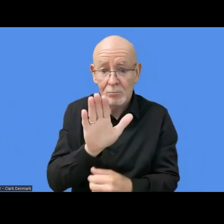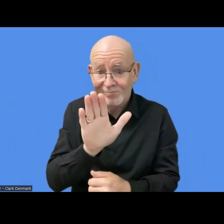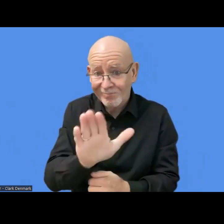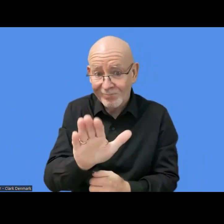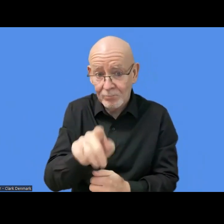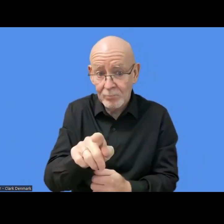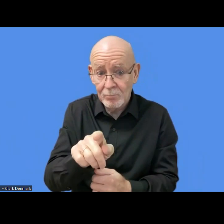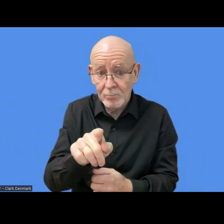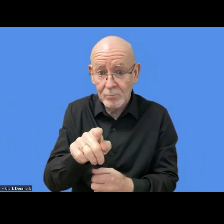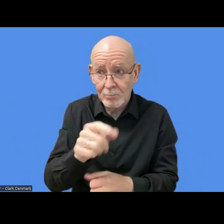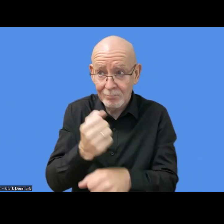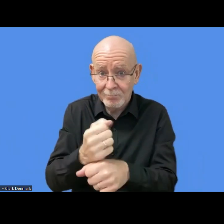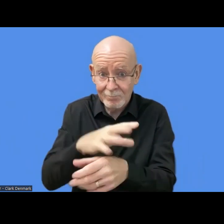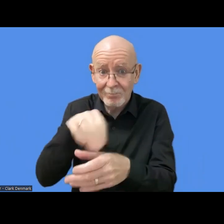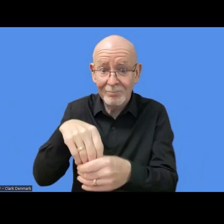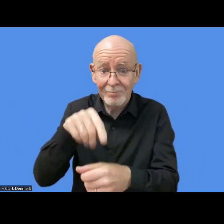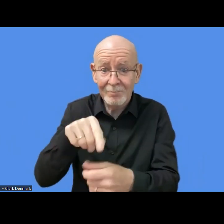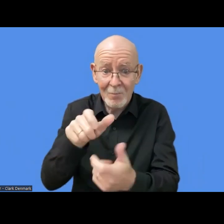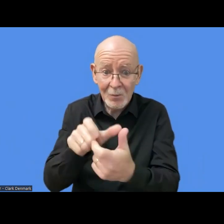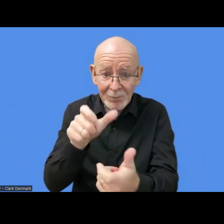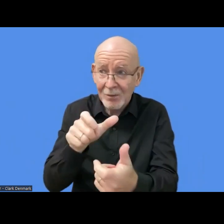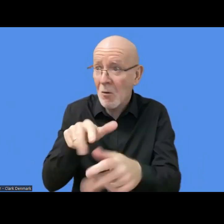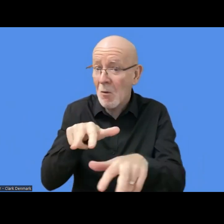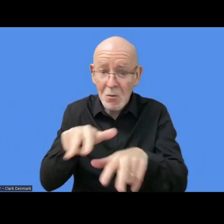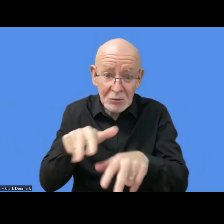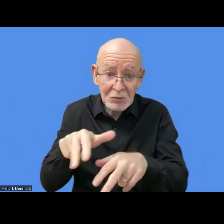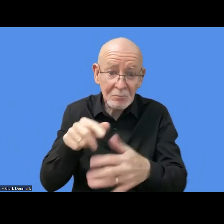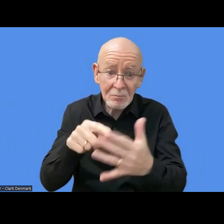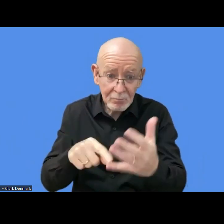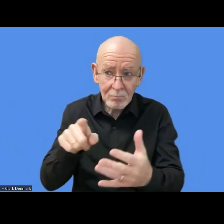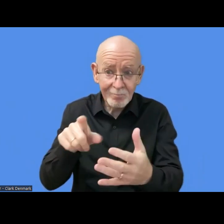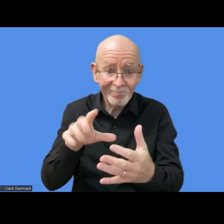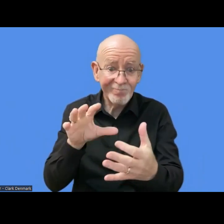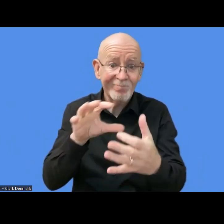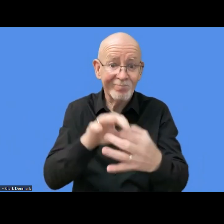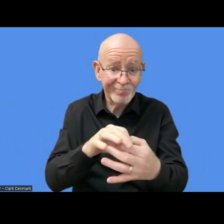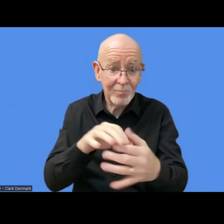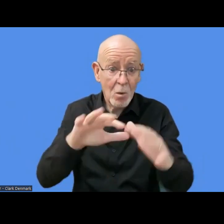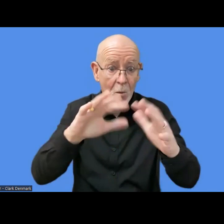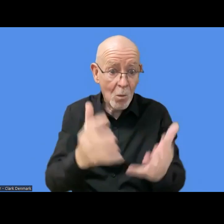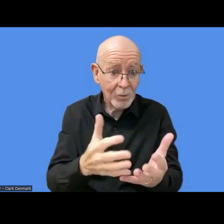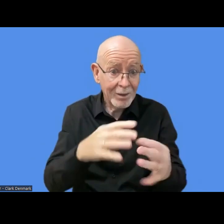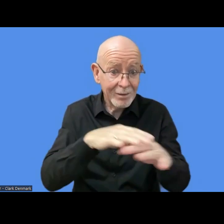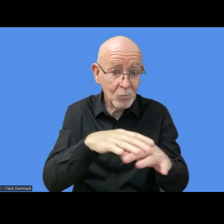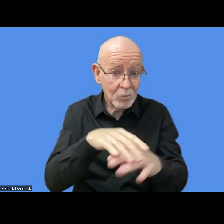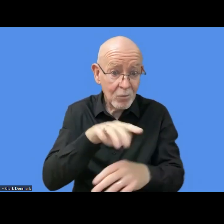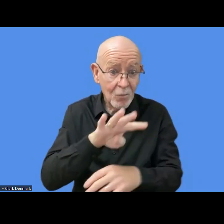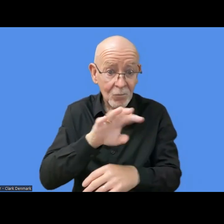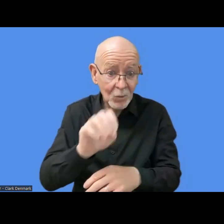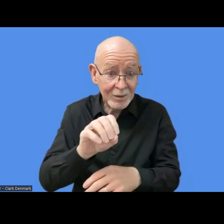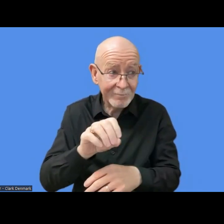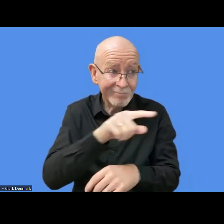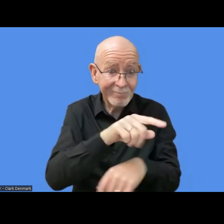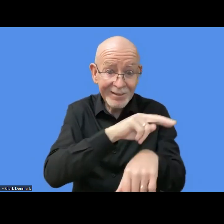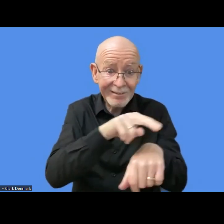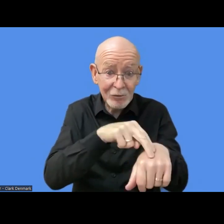networks? The third question we have for you is, did you ever attend the Zero Project conference, either in person or virtual?